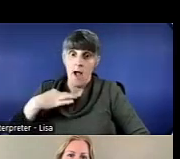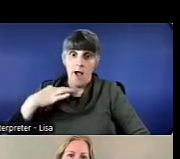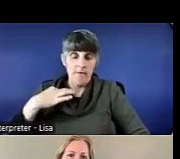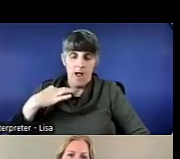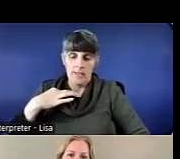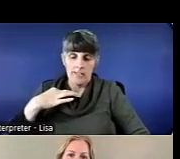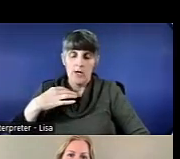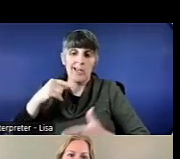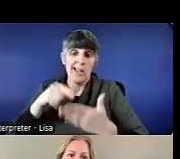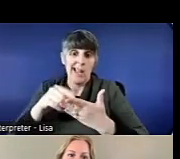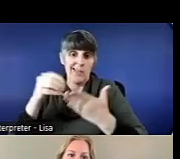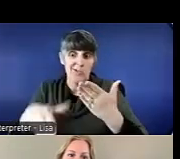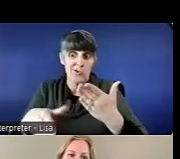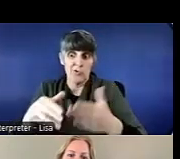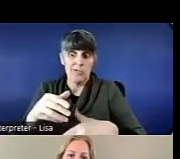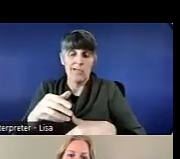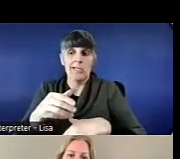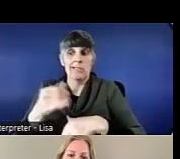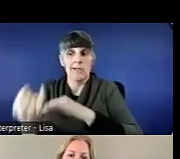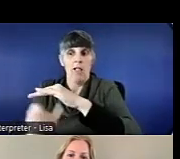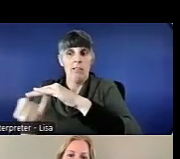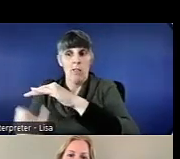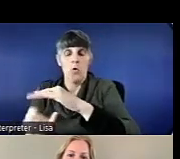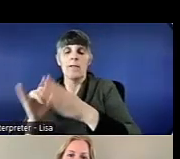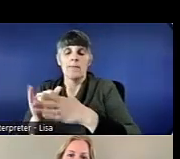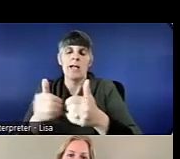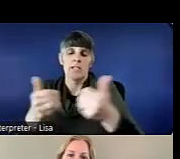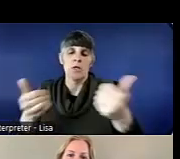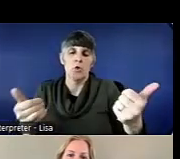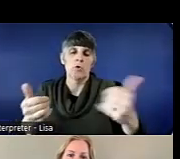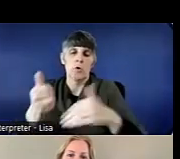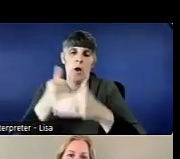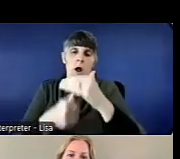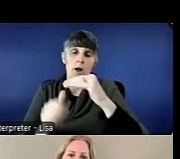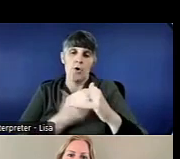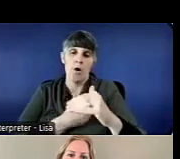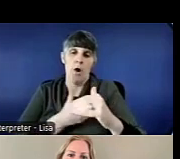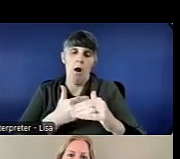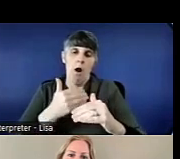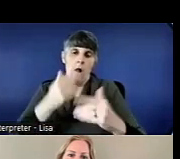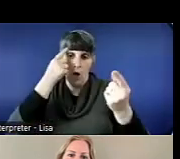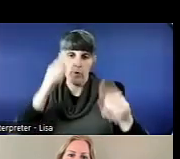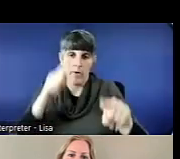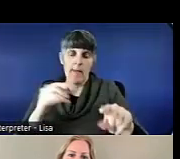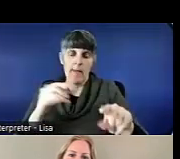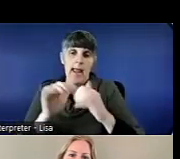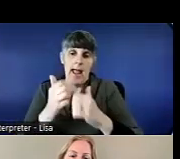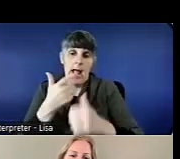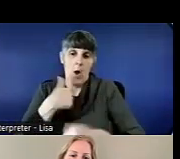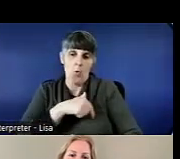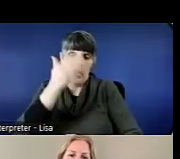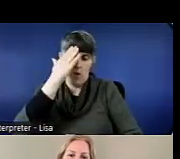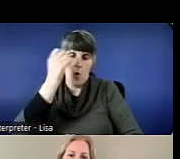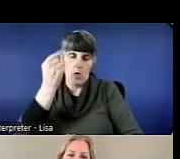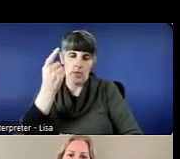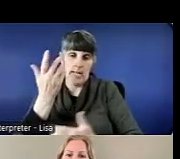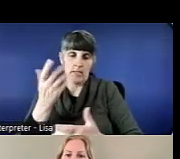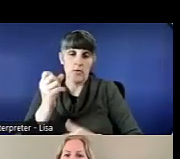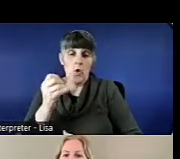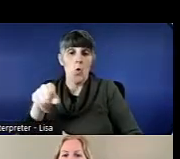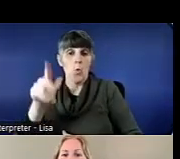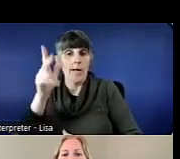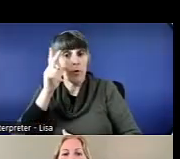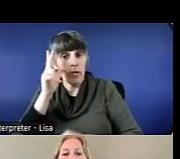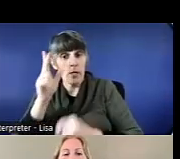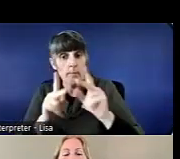voluntary and the student is confined alone, it's a seclusion under our agreements and under the way we understand this. So when you